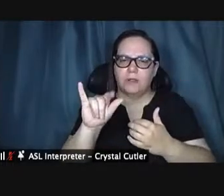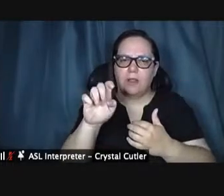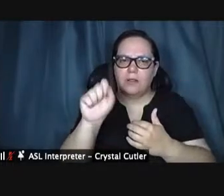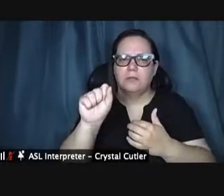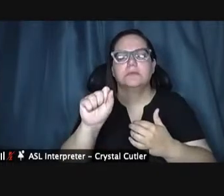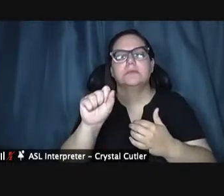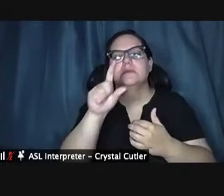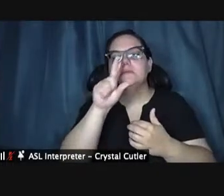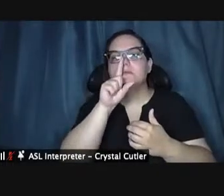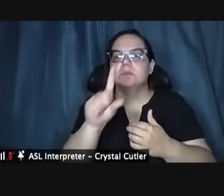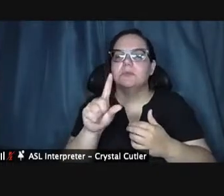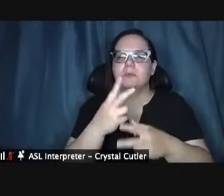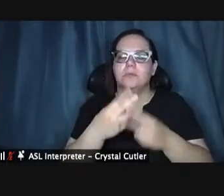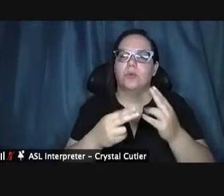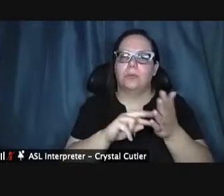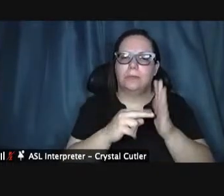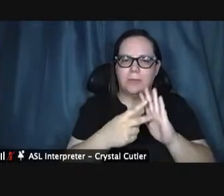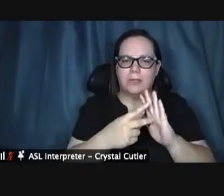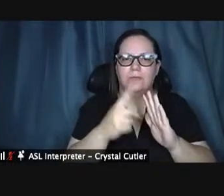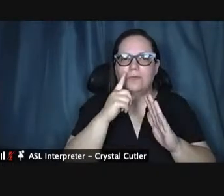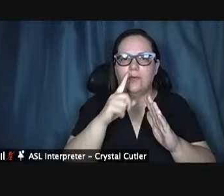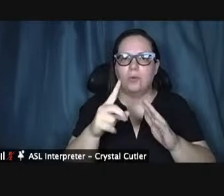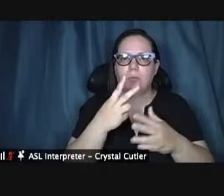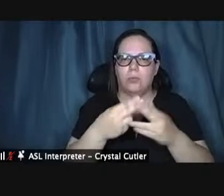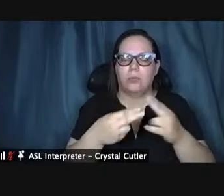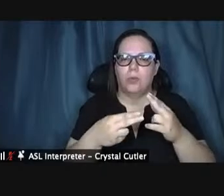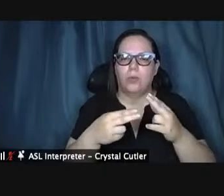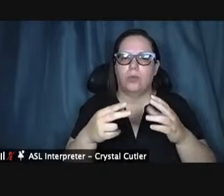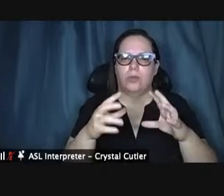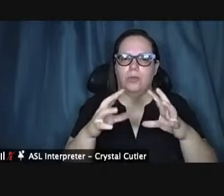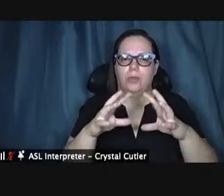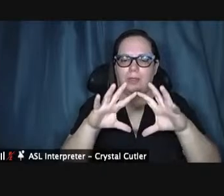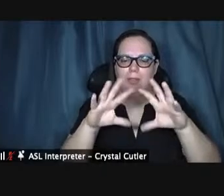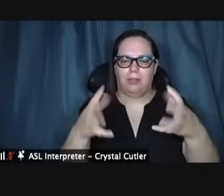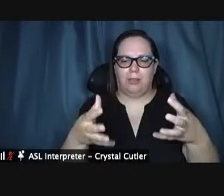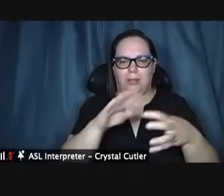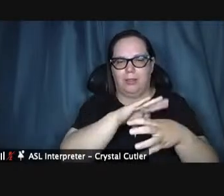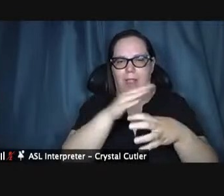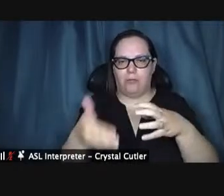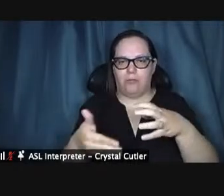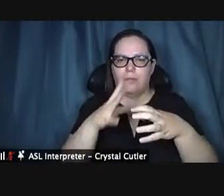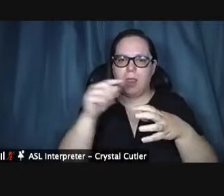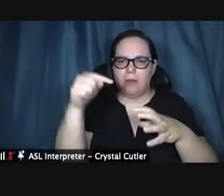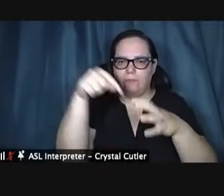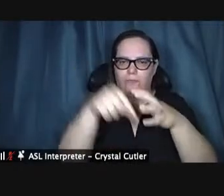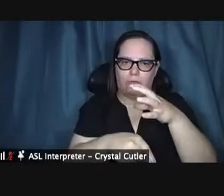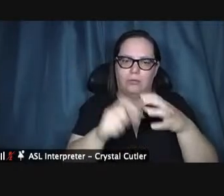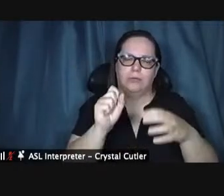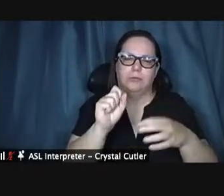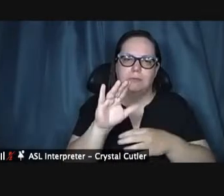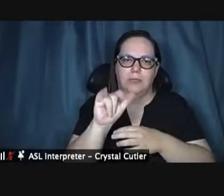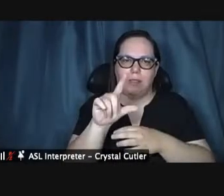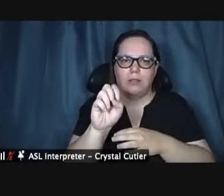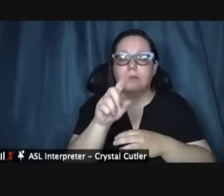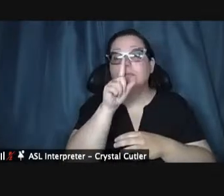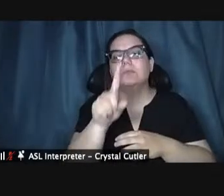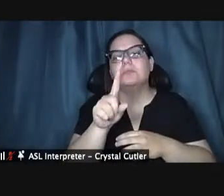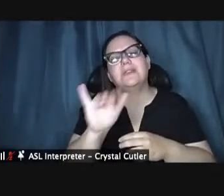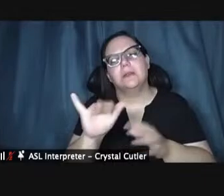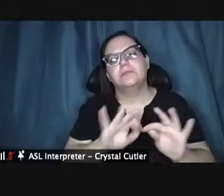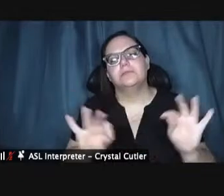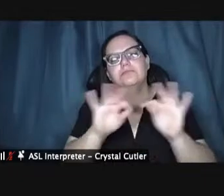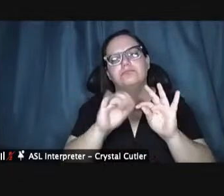both lateral and vertical scales. That's really important if you want to understand the resource potential of these